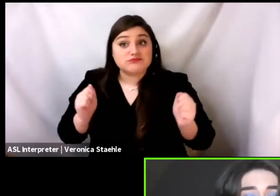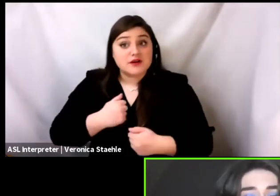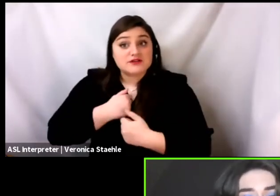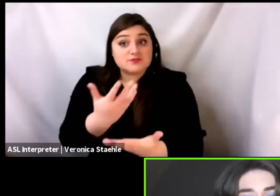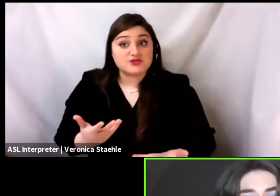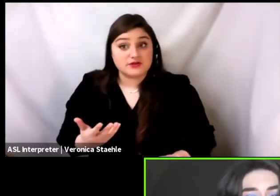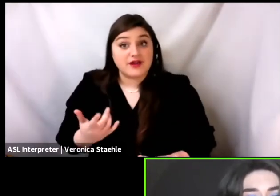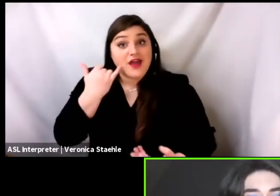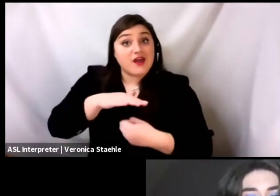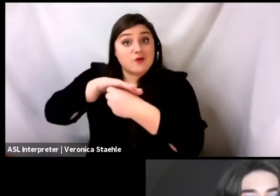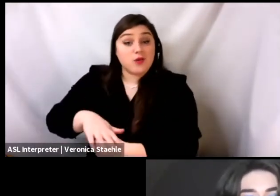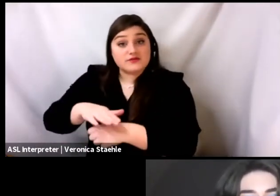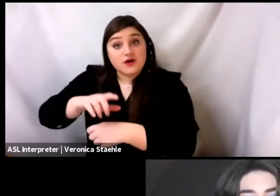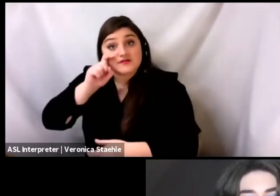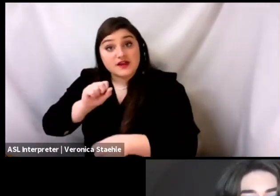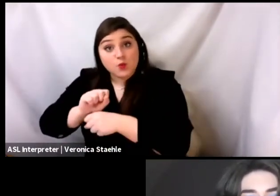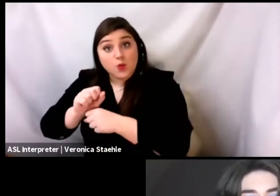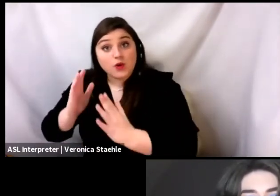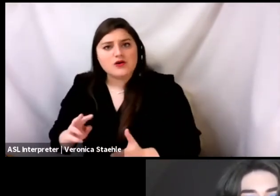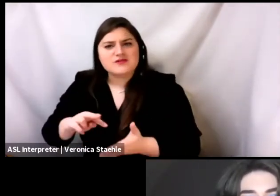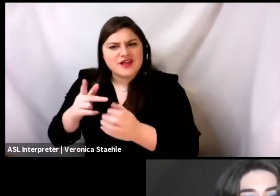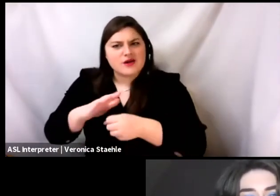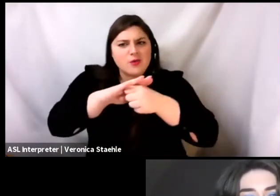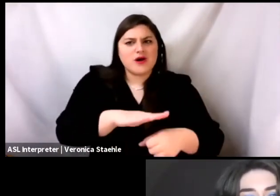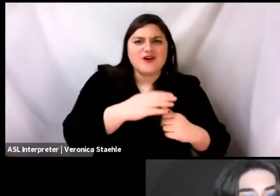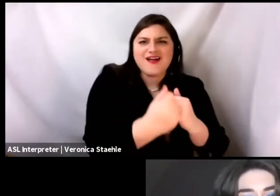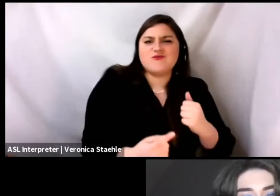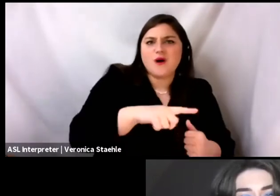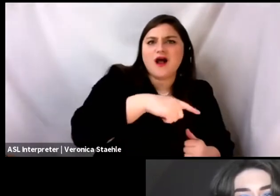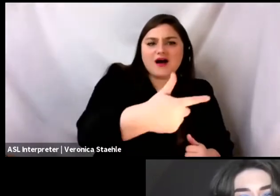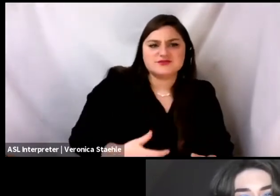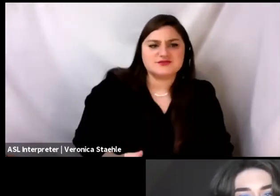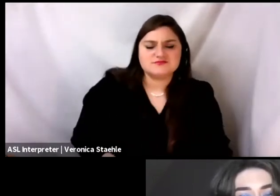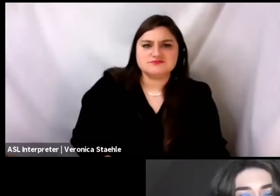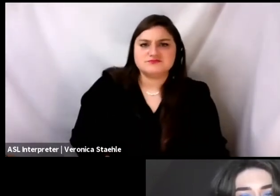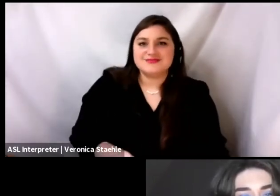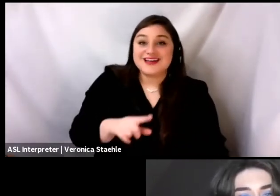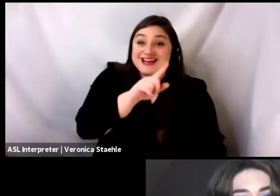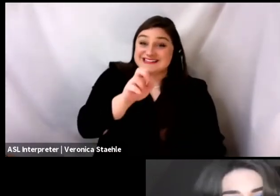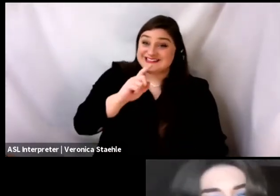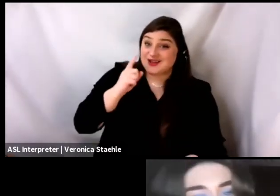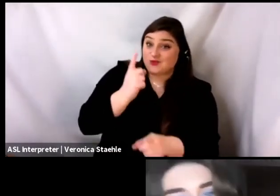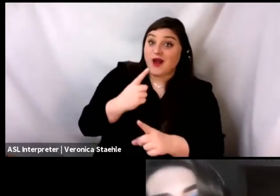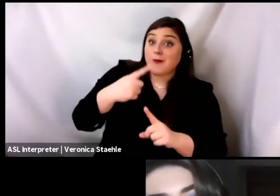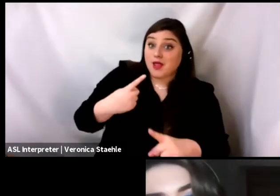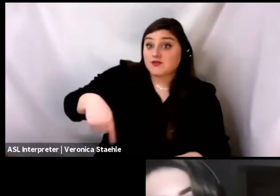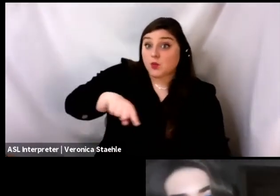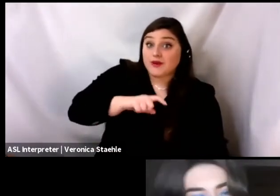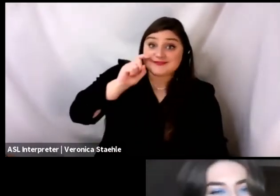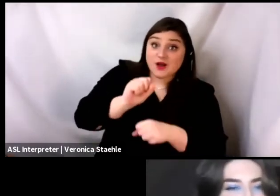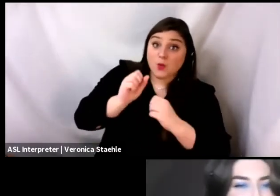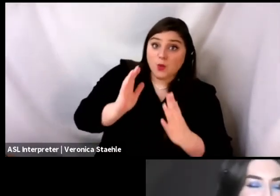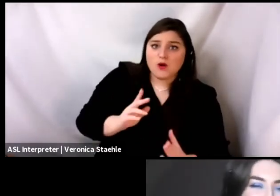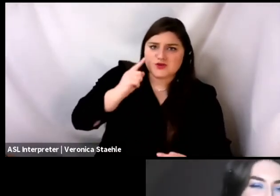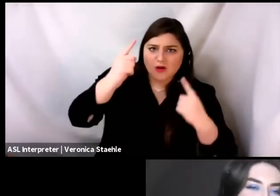everyone else. Yeah, and I've heard like another sex worker friend say, we are essential workers. So without us,